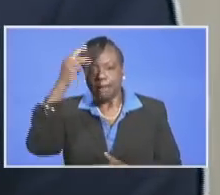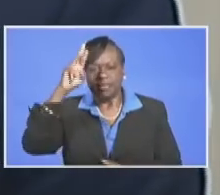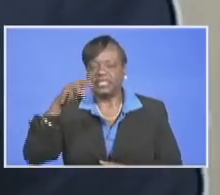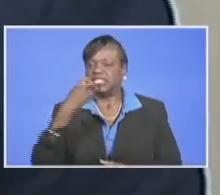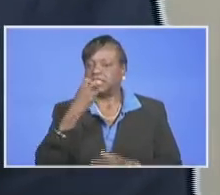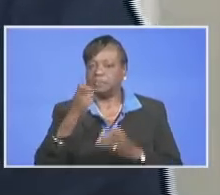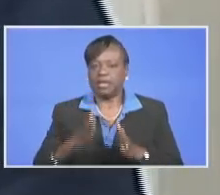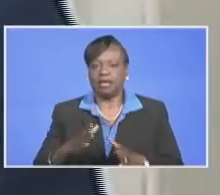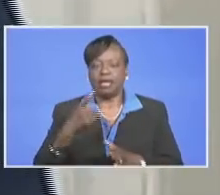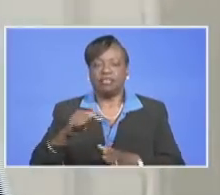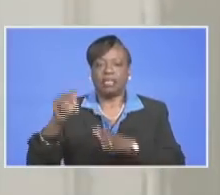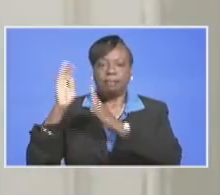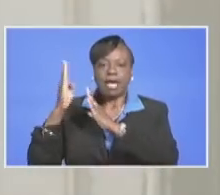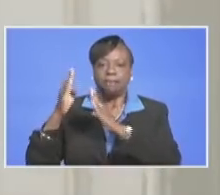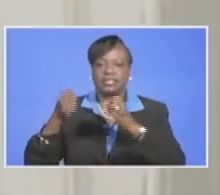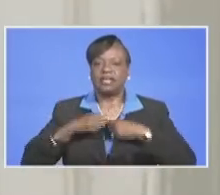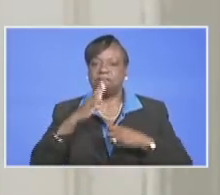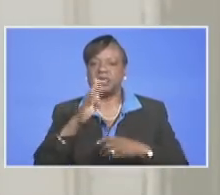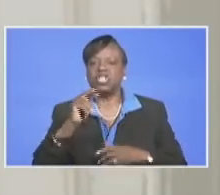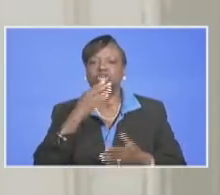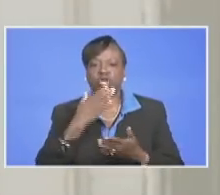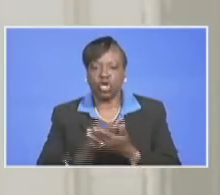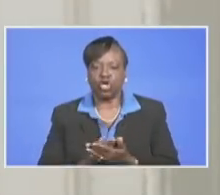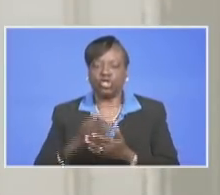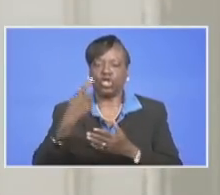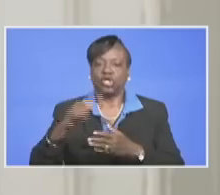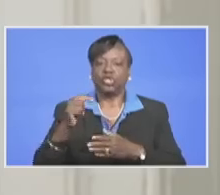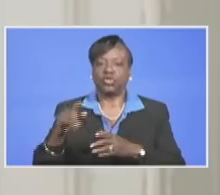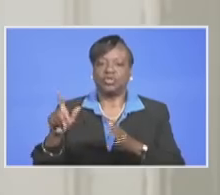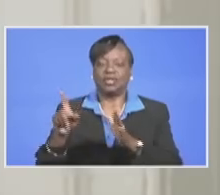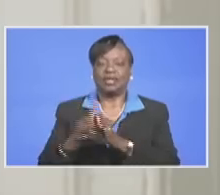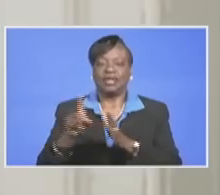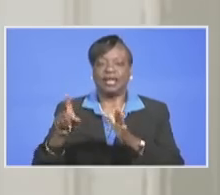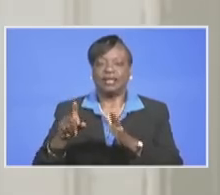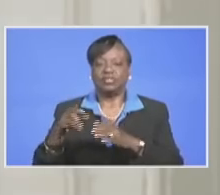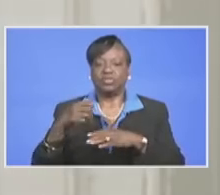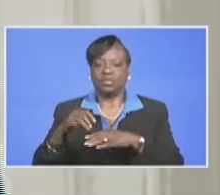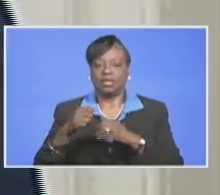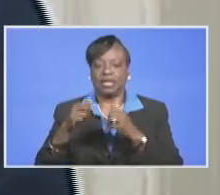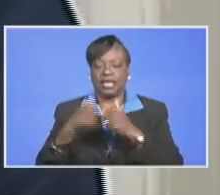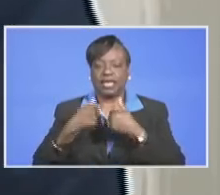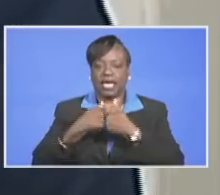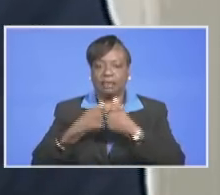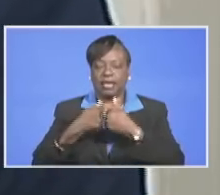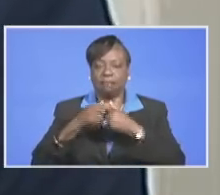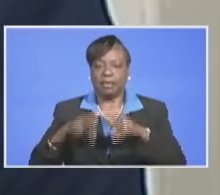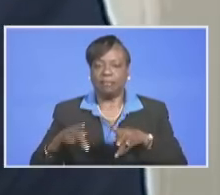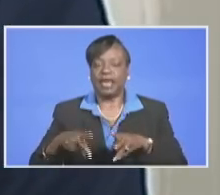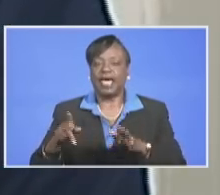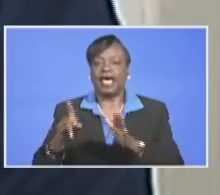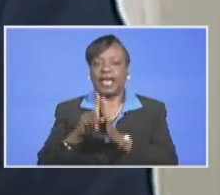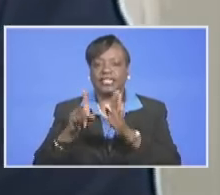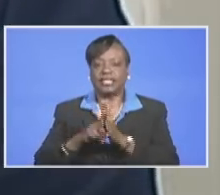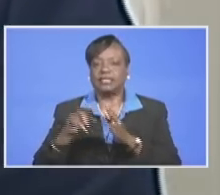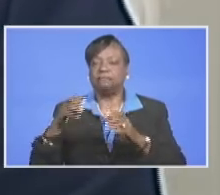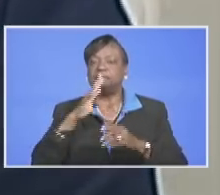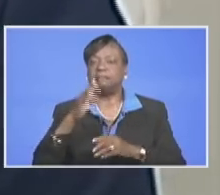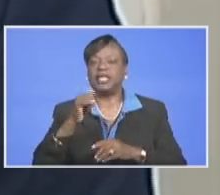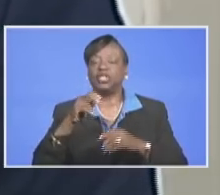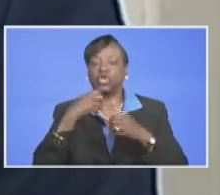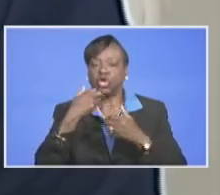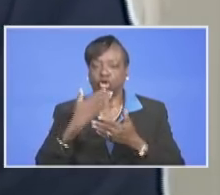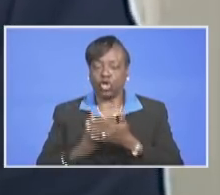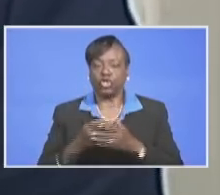Bahamas has been good to the domestic gaming house operators, and legalization has been good to them as well. And this government feels that now is the time